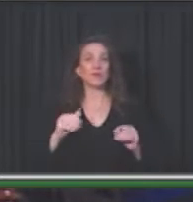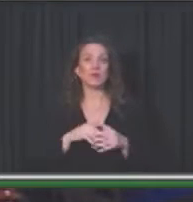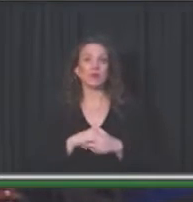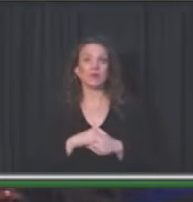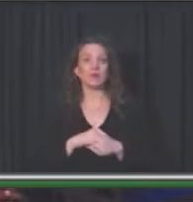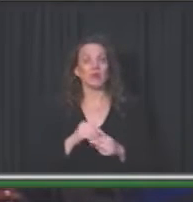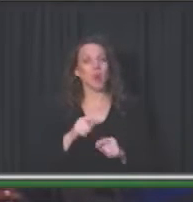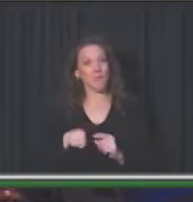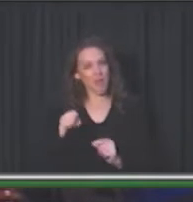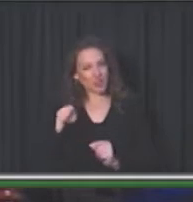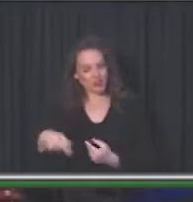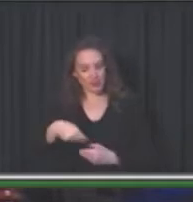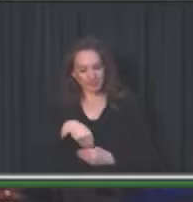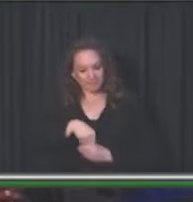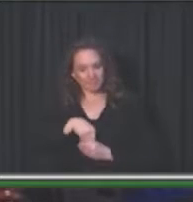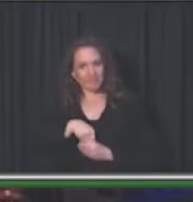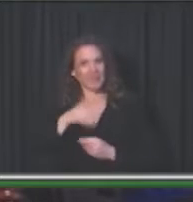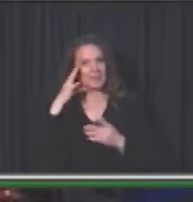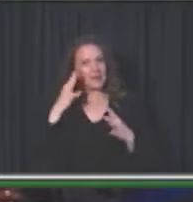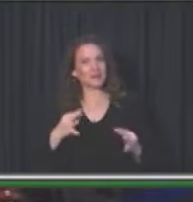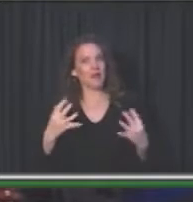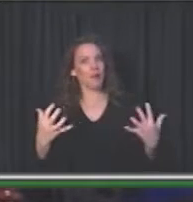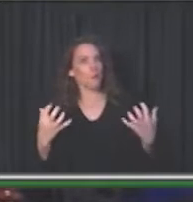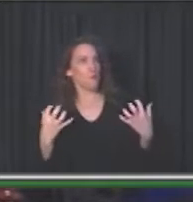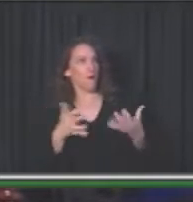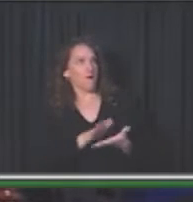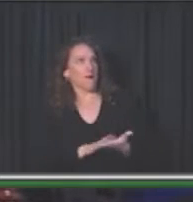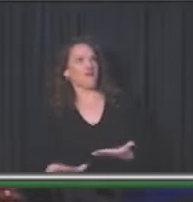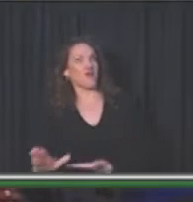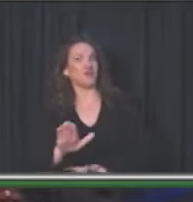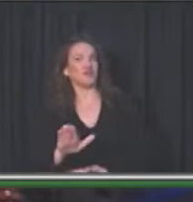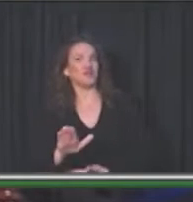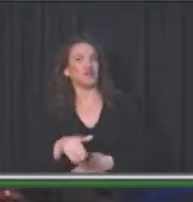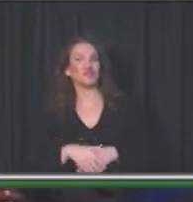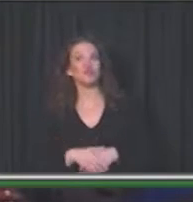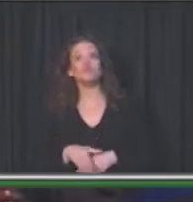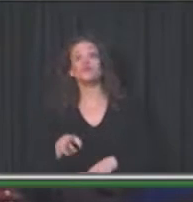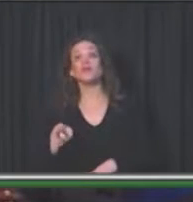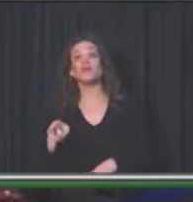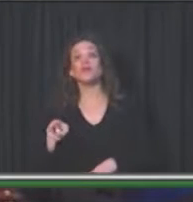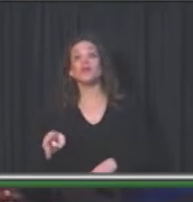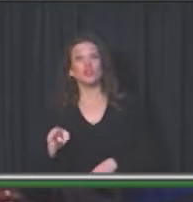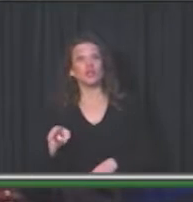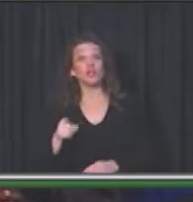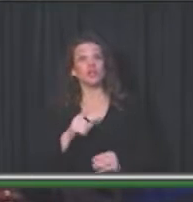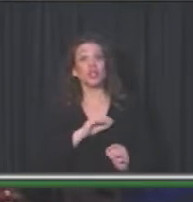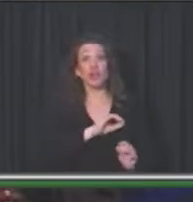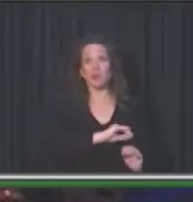But she decided she was going to come to college, and she came all the way